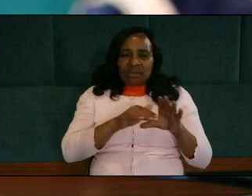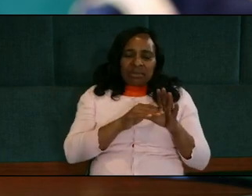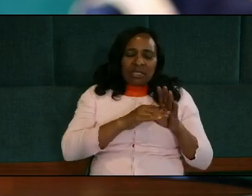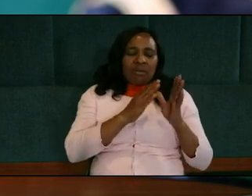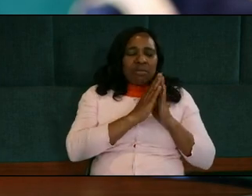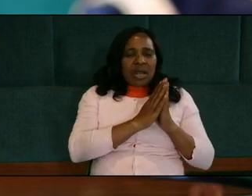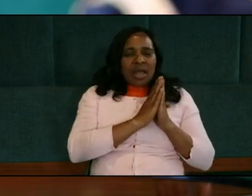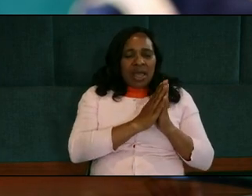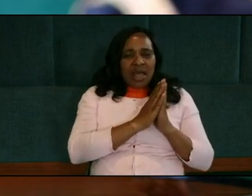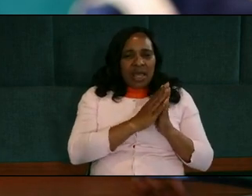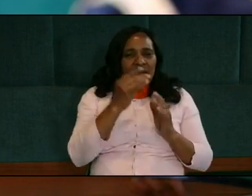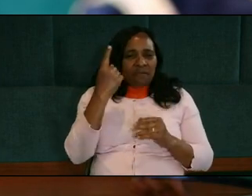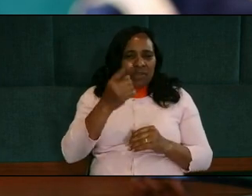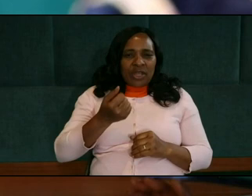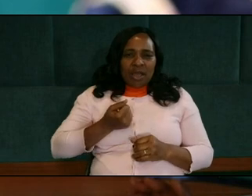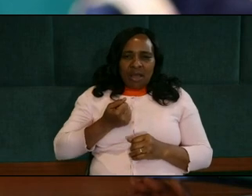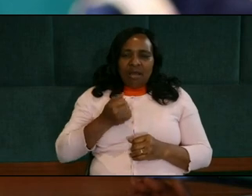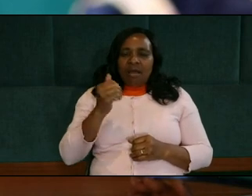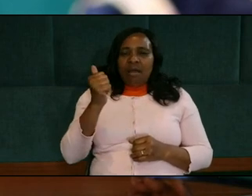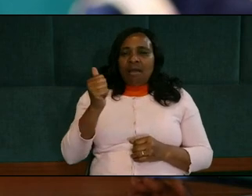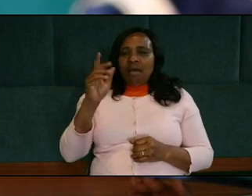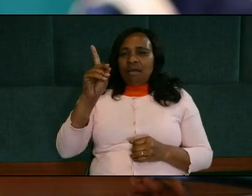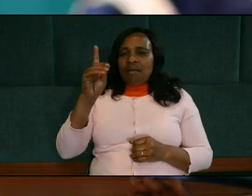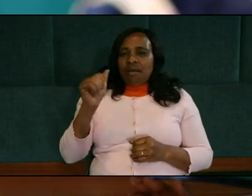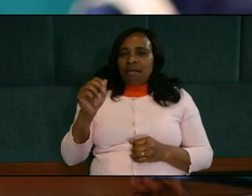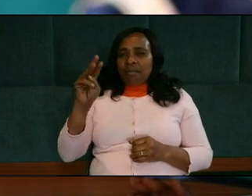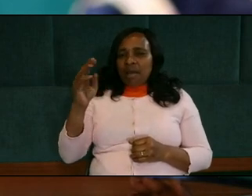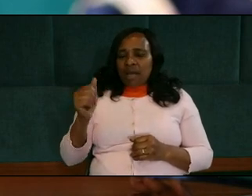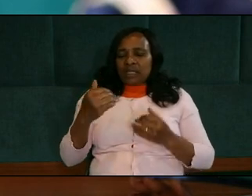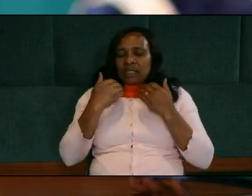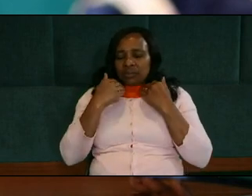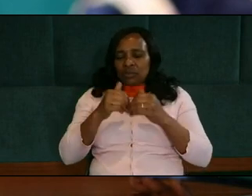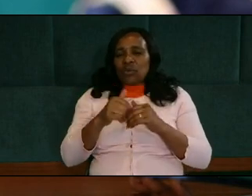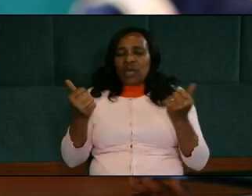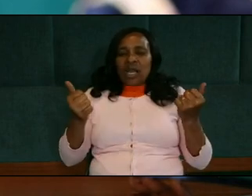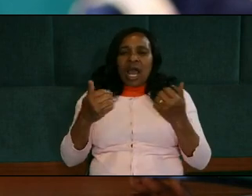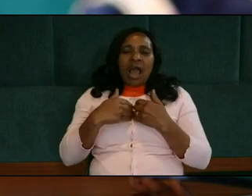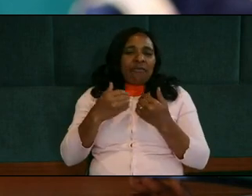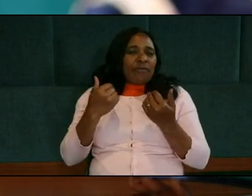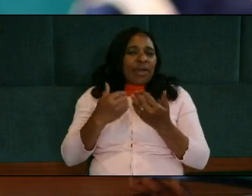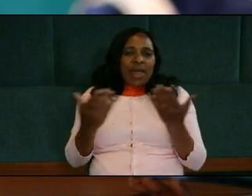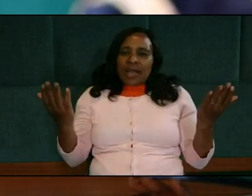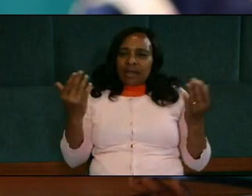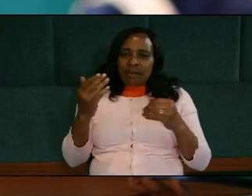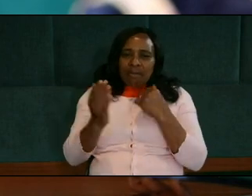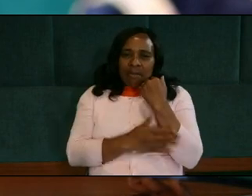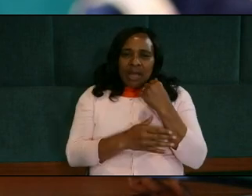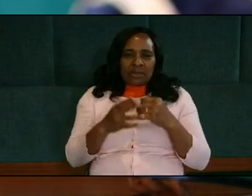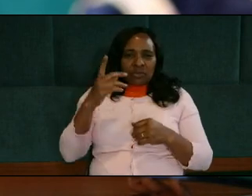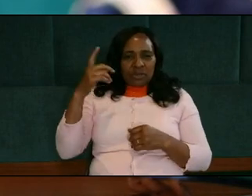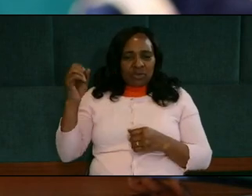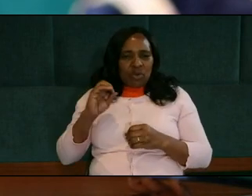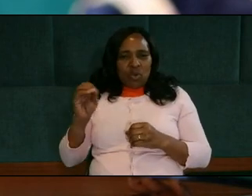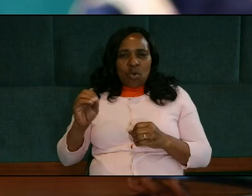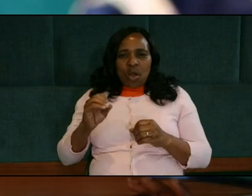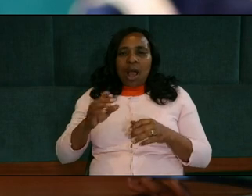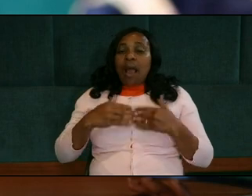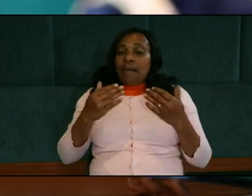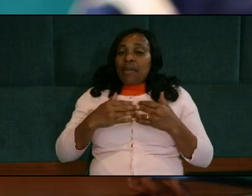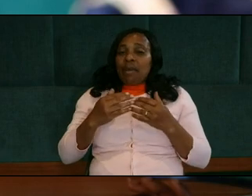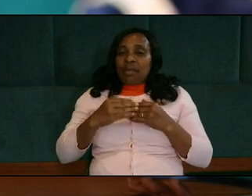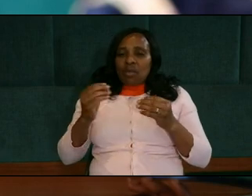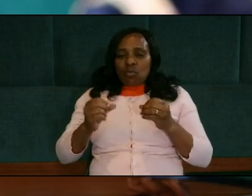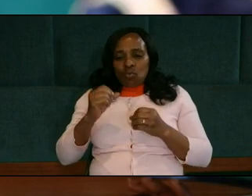Adama. That night, Adama slept soundly. She didn't have any bad dreams. She was so happy when she woke up in the